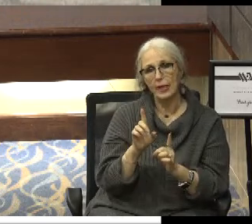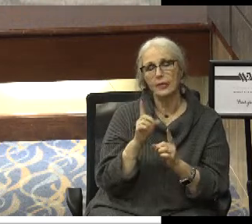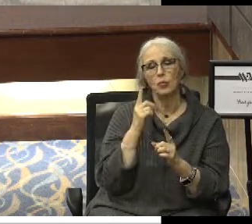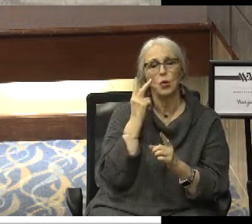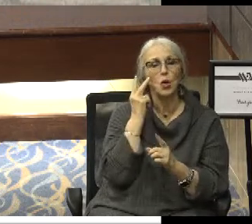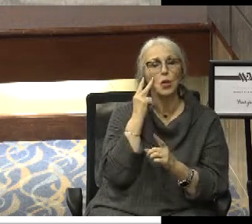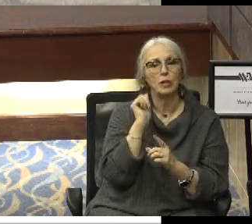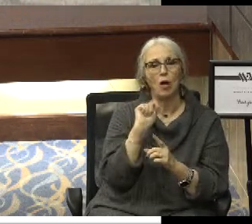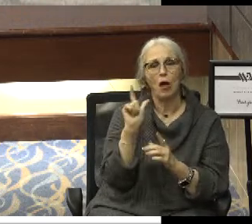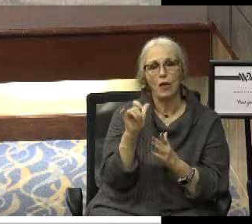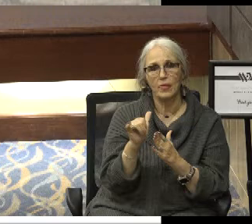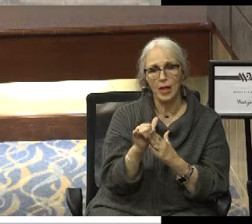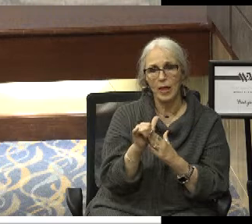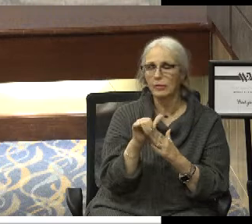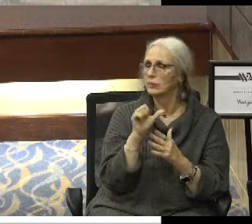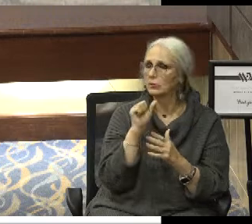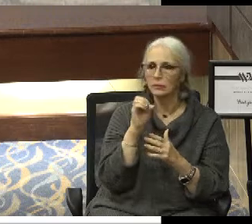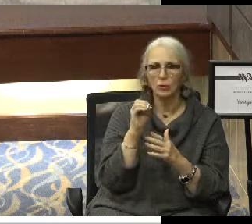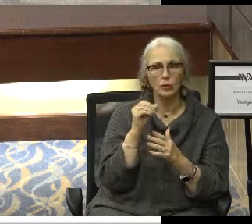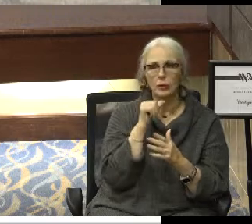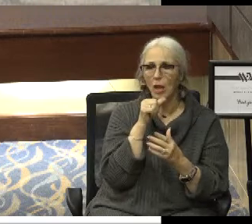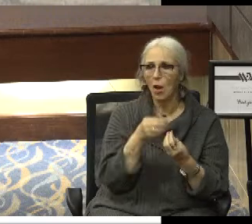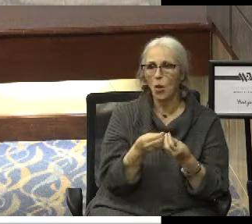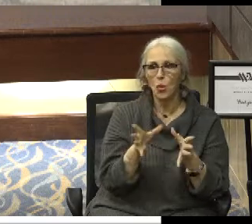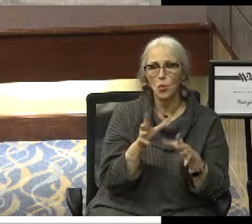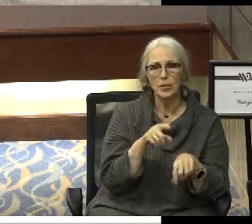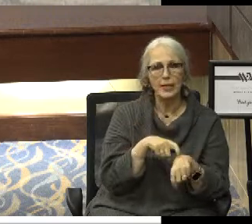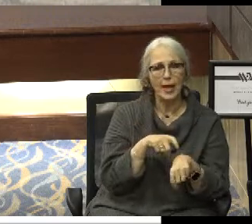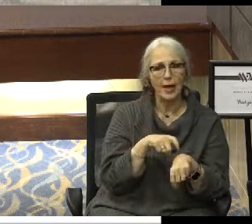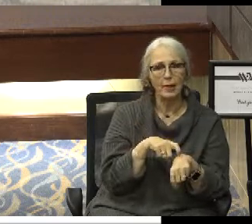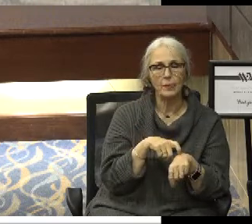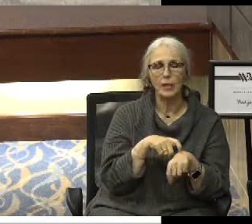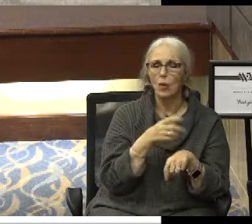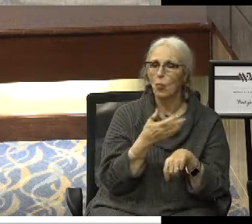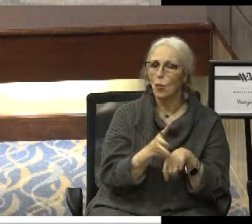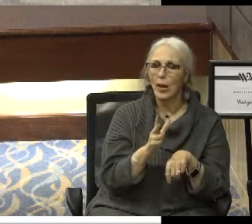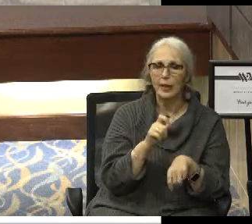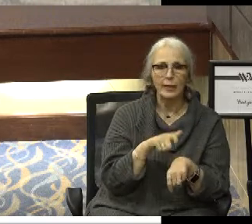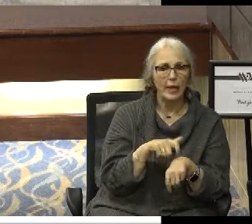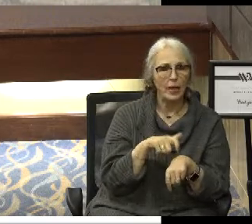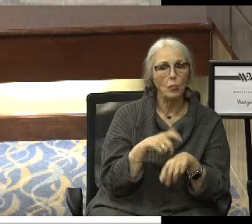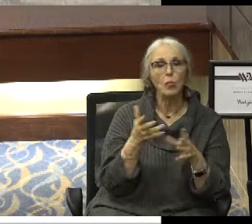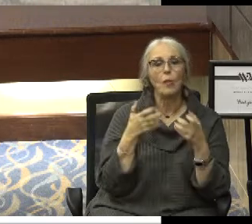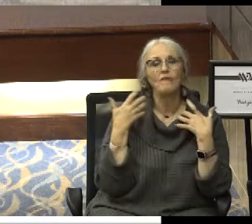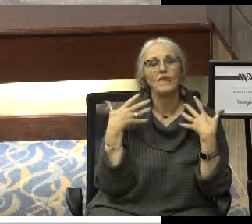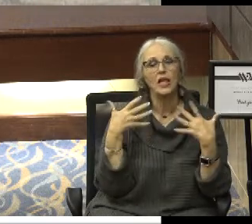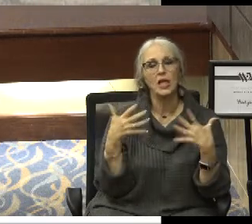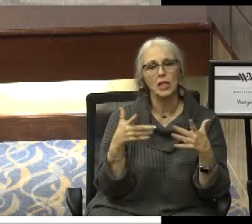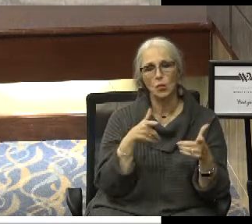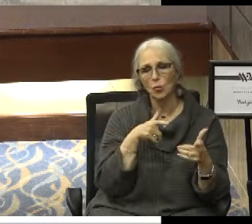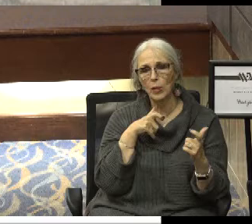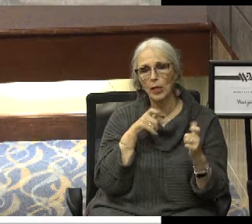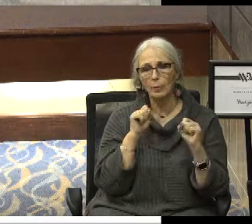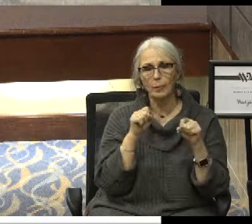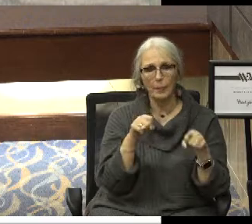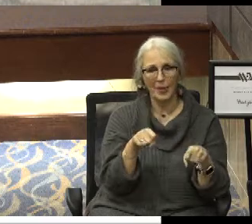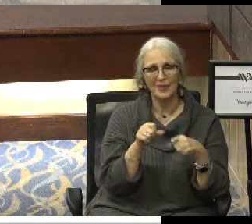that being done so we're not wasting or losing any time. So we want to see that finished just as quickly as I know you all